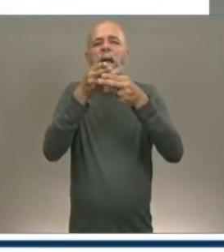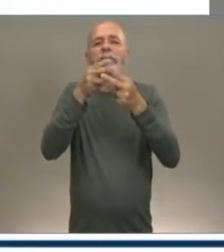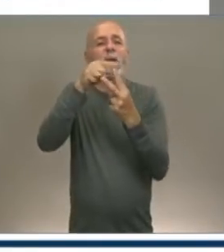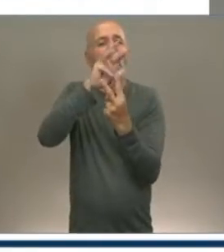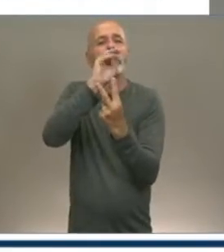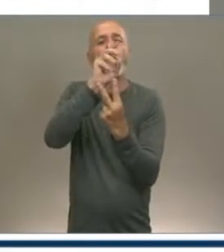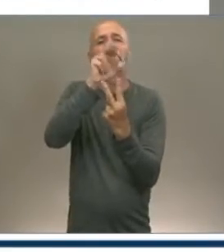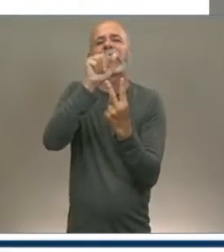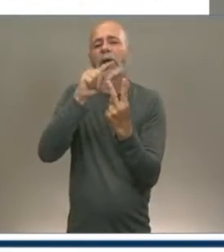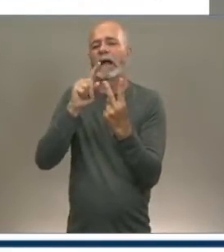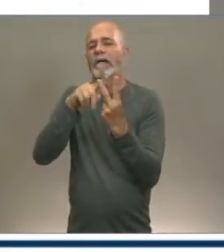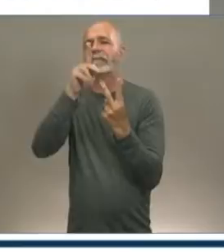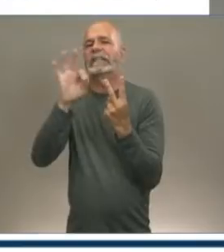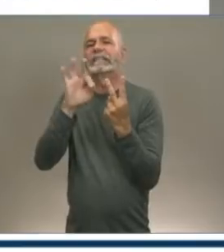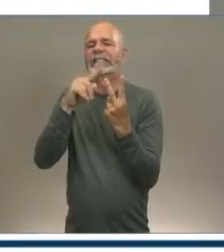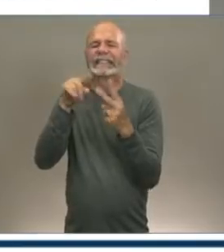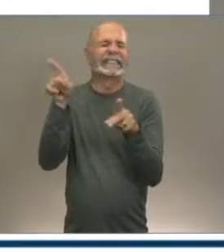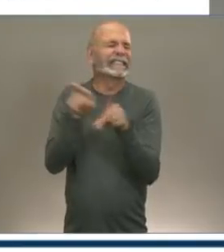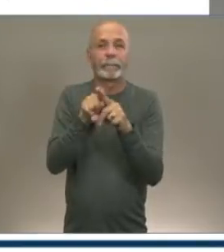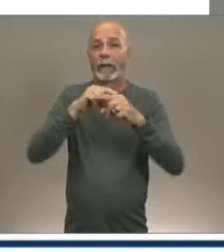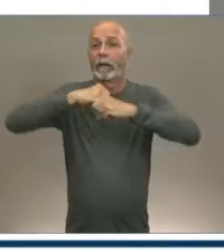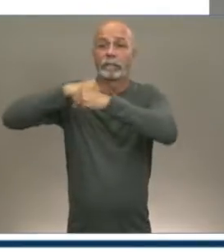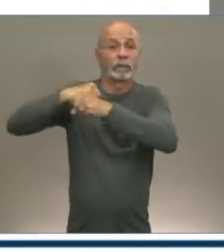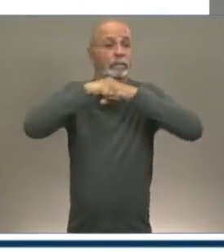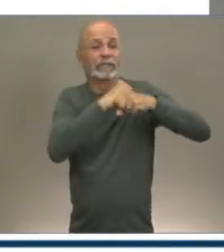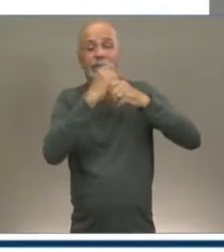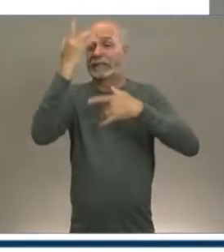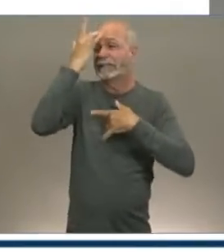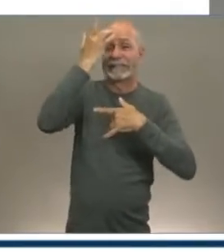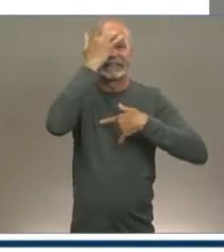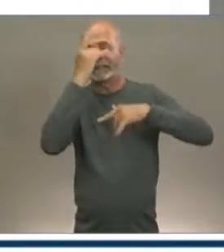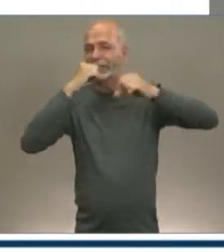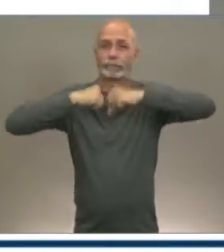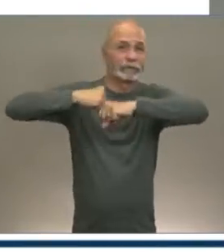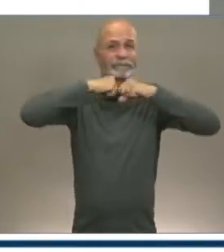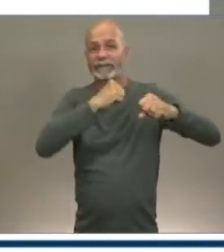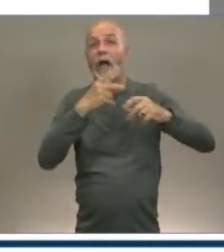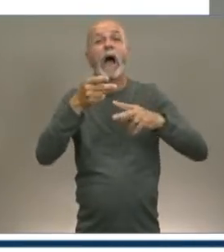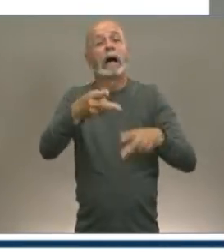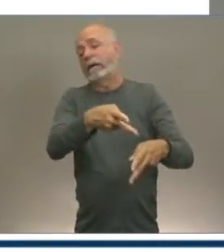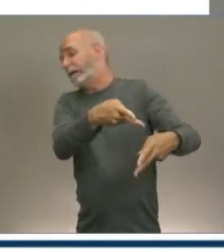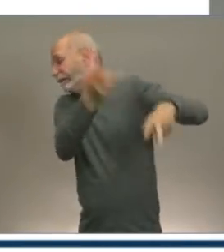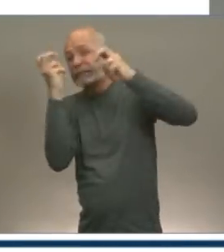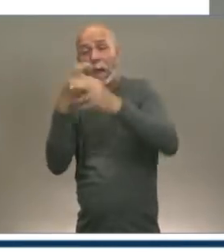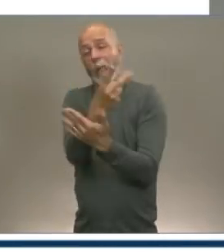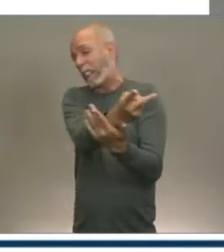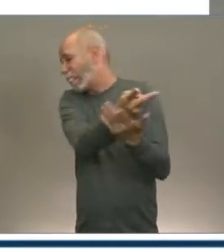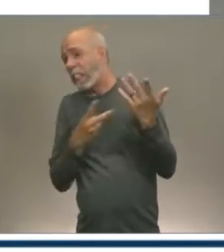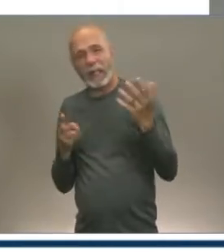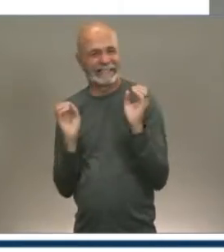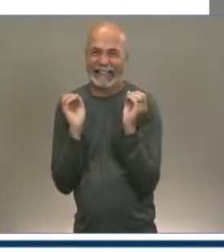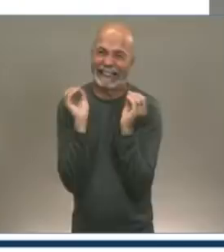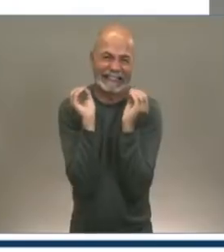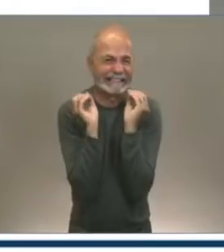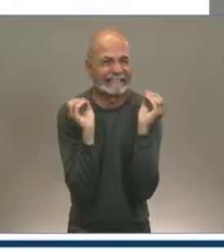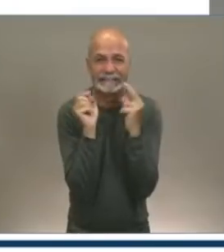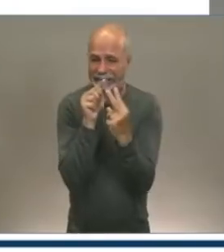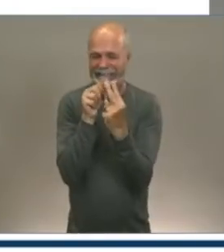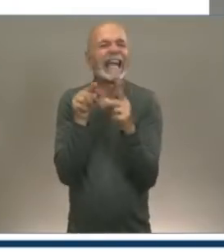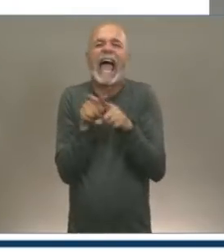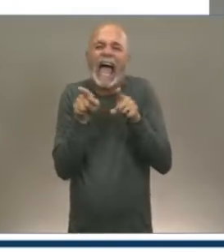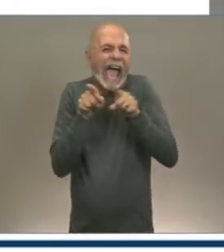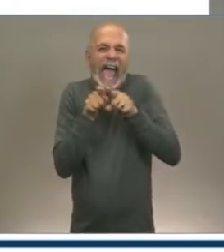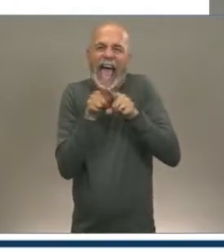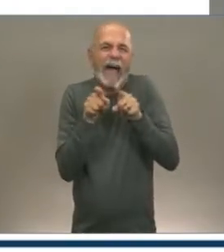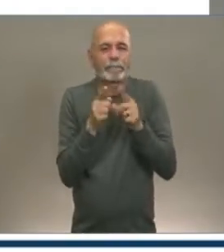effective at preventing COVID-19 symptoms, severe illness, and death. The only real difference is that in these vaccines is that